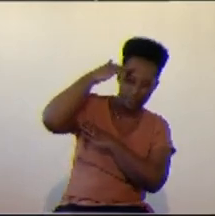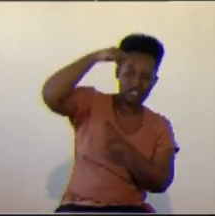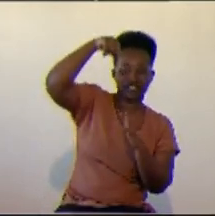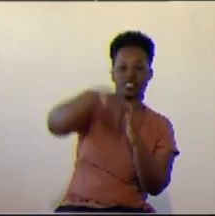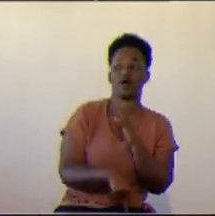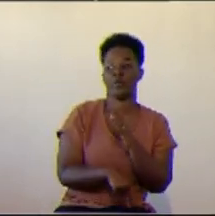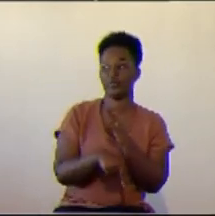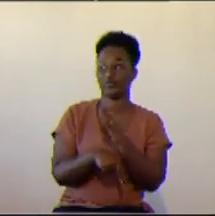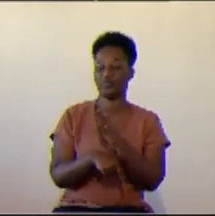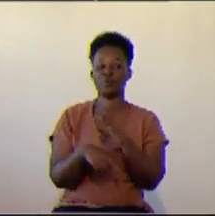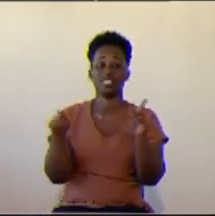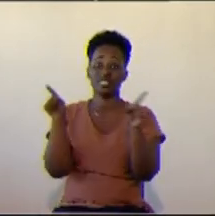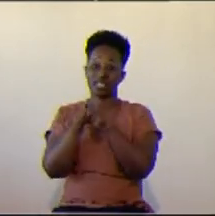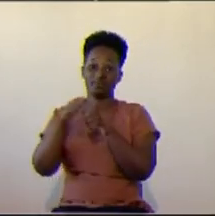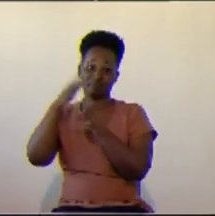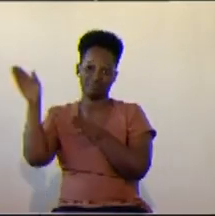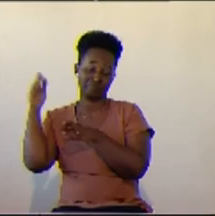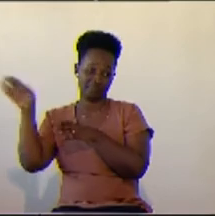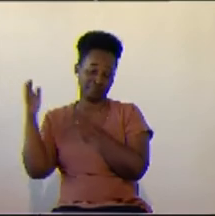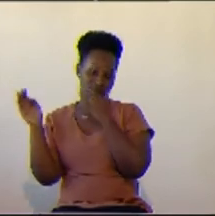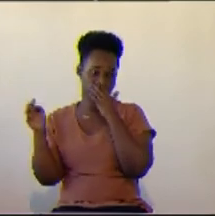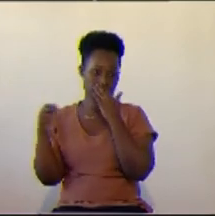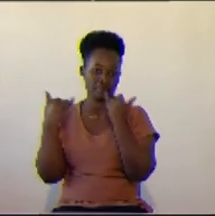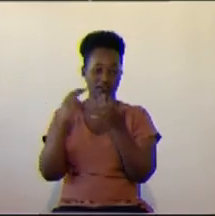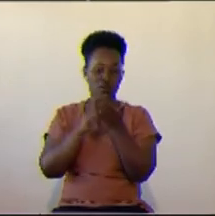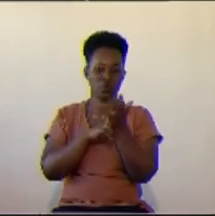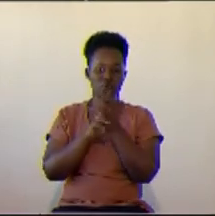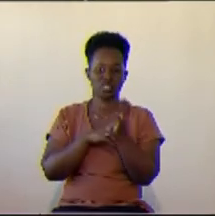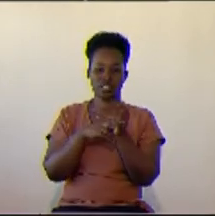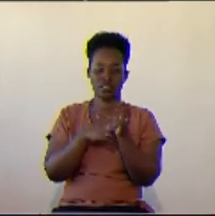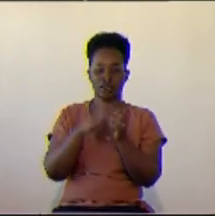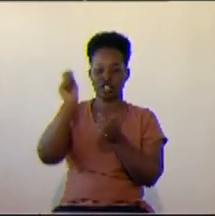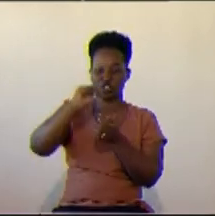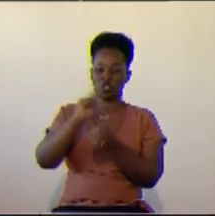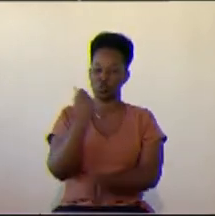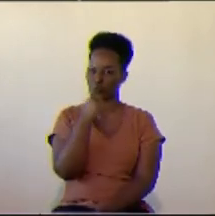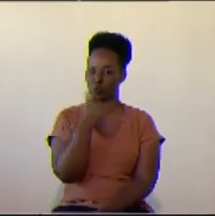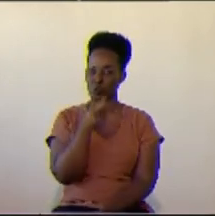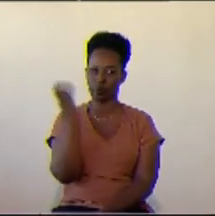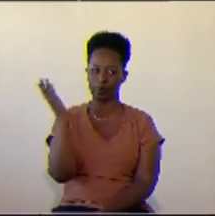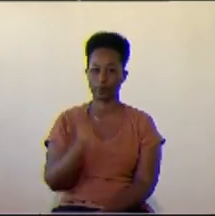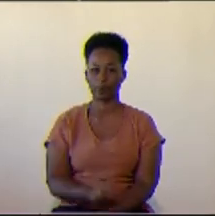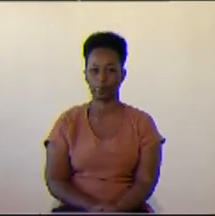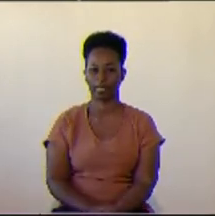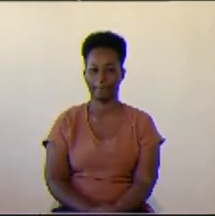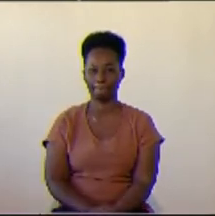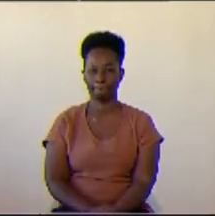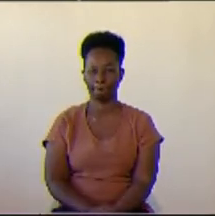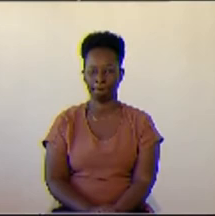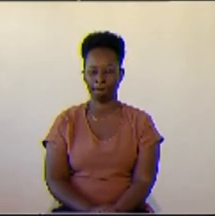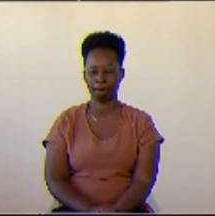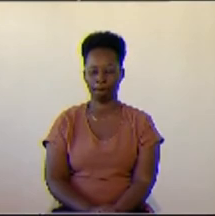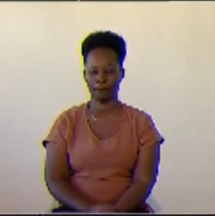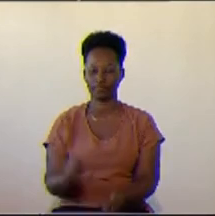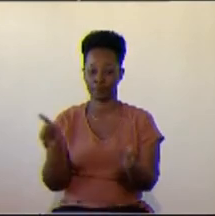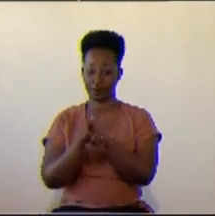rises. Even this, let me use a blue chalk, even this, the capillary tube will